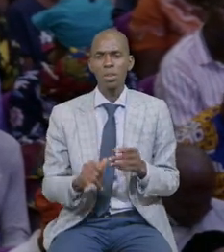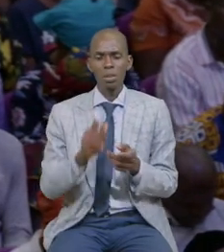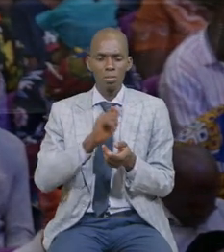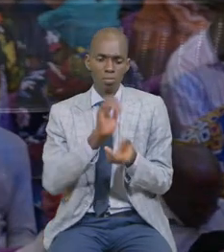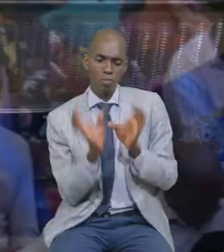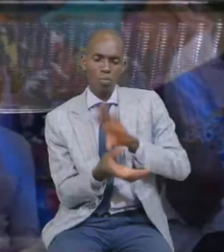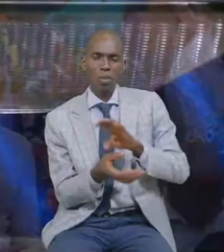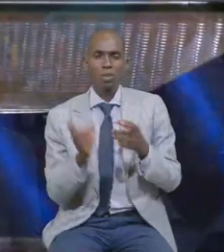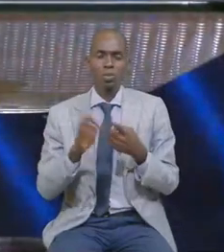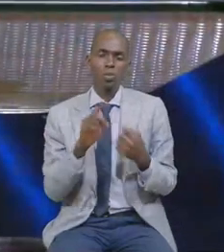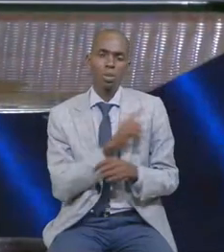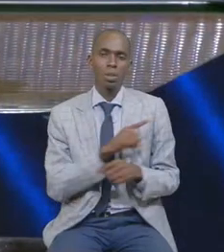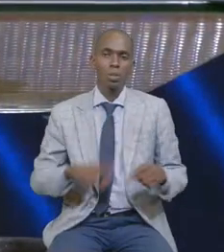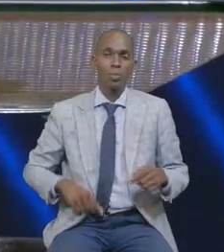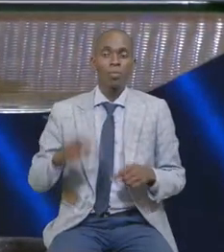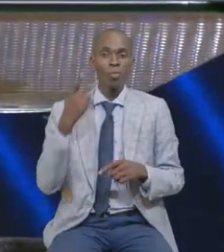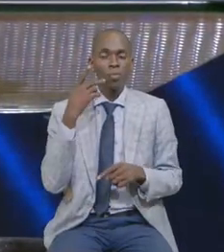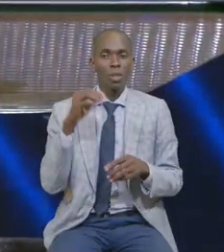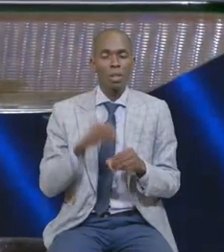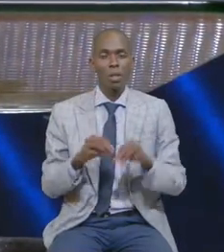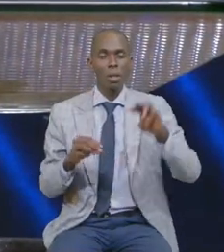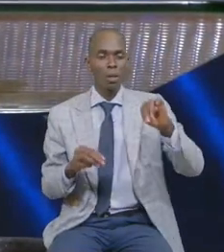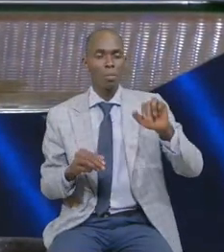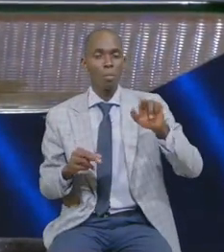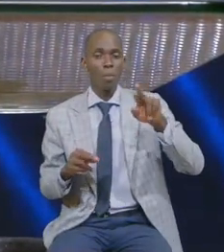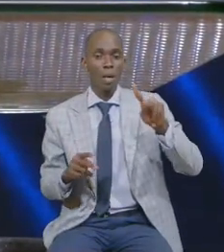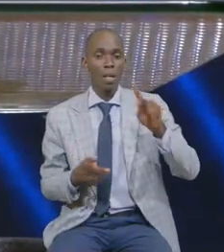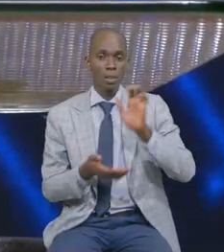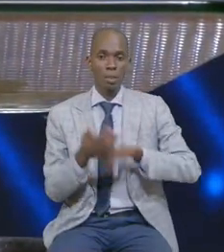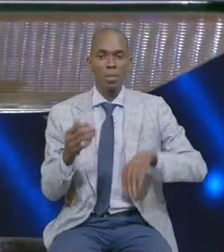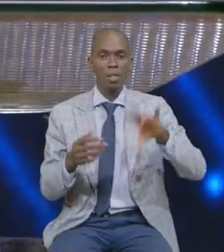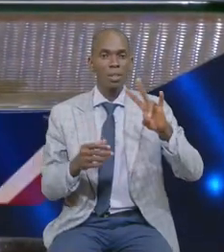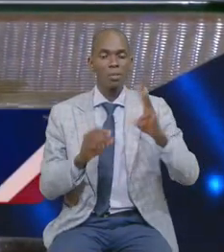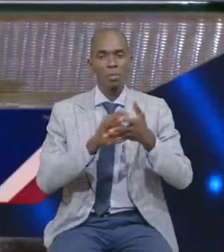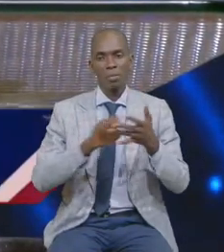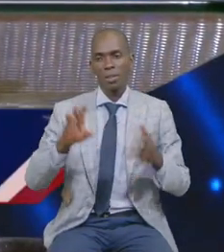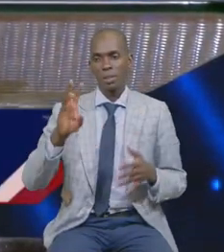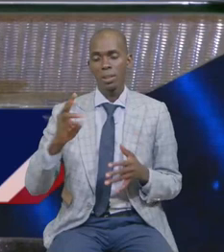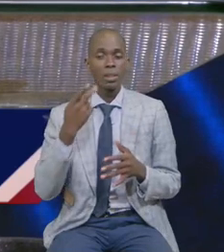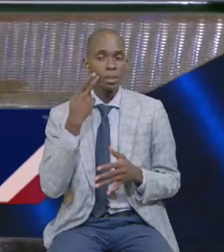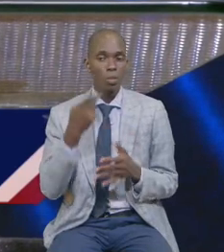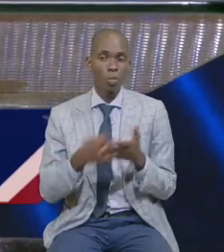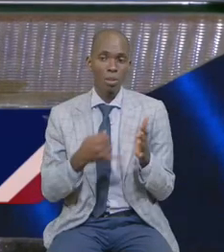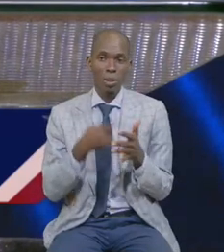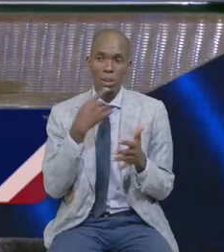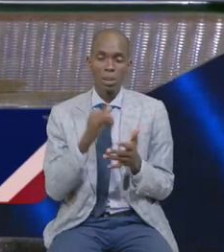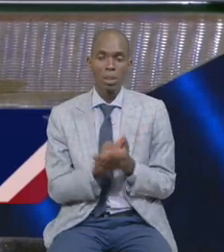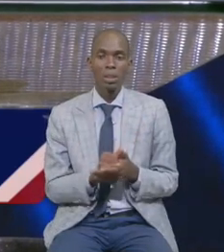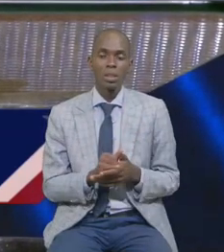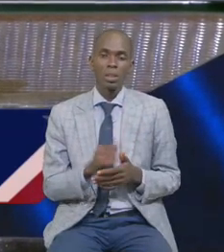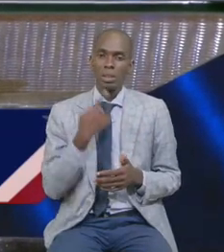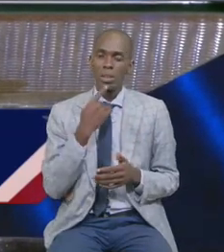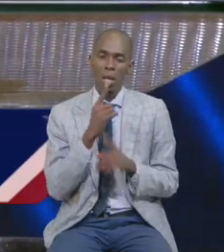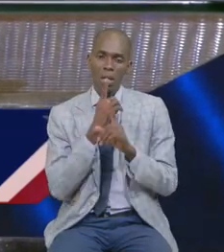well to hold in Mark chapter 7 in Mark chapter 7 we're looking at verse 6. you see is he answered and said